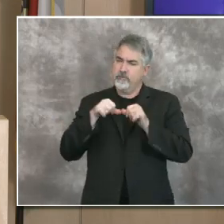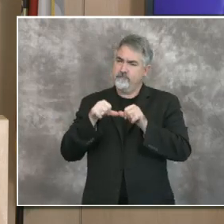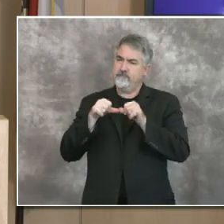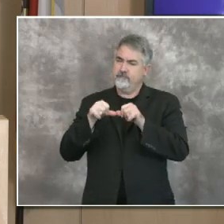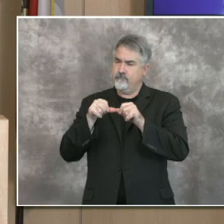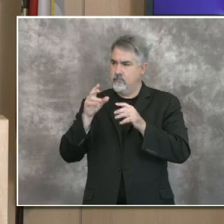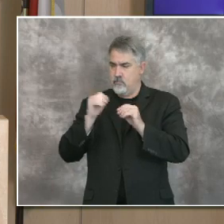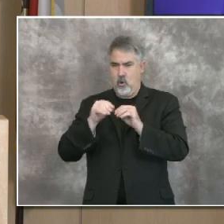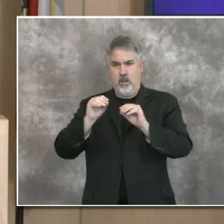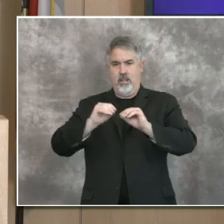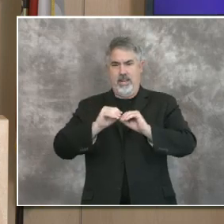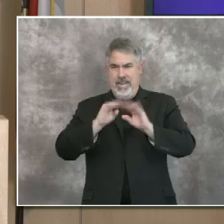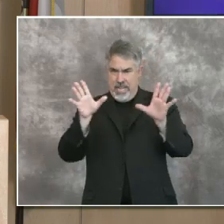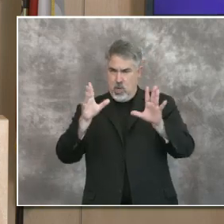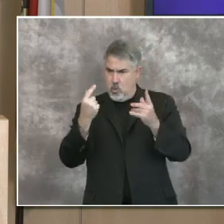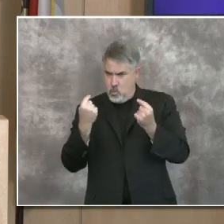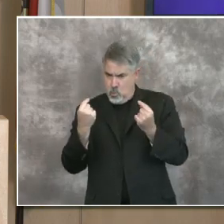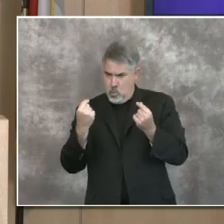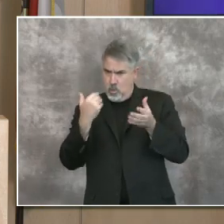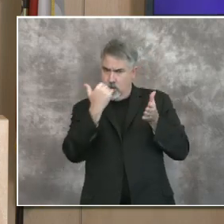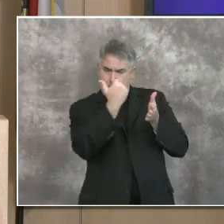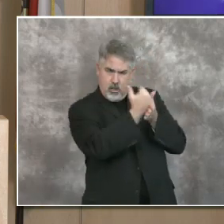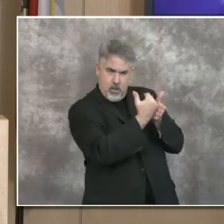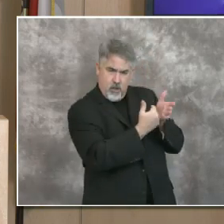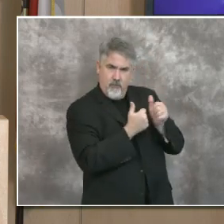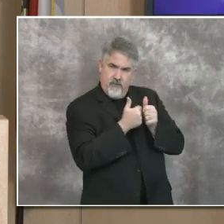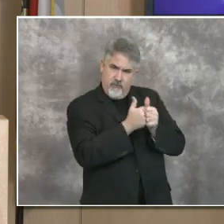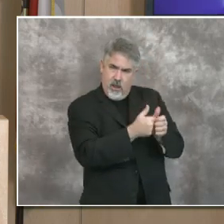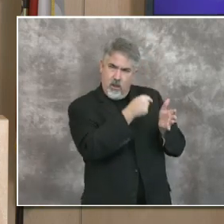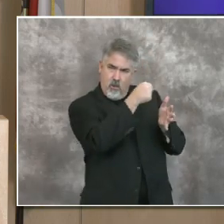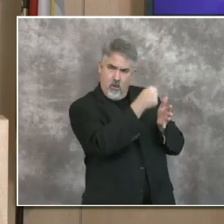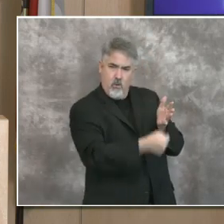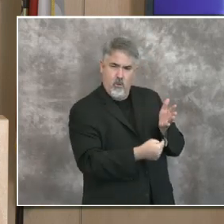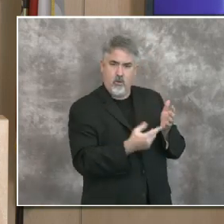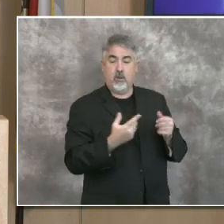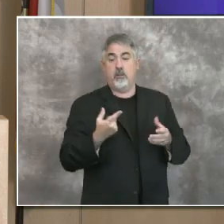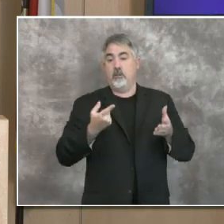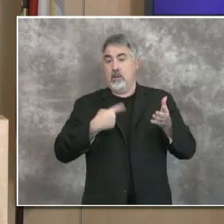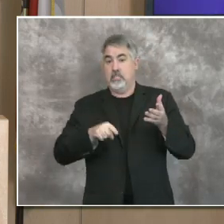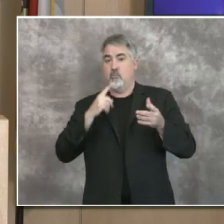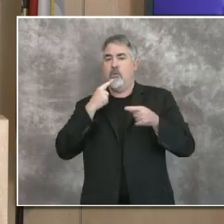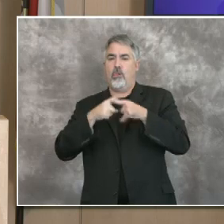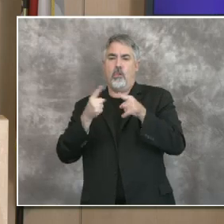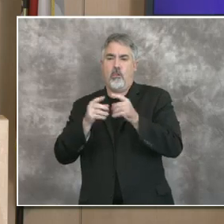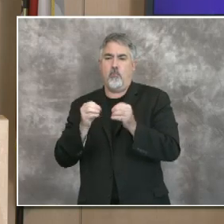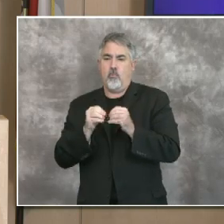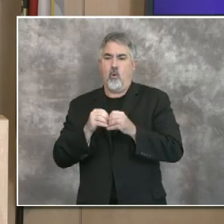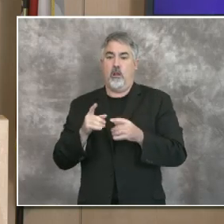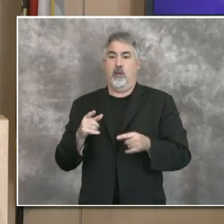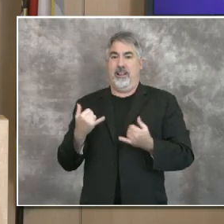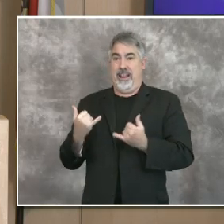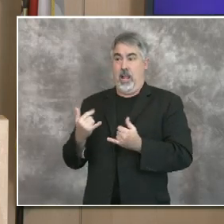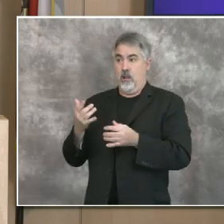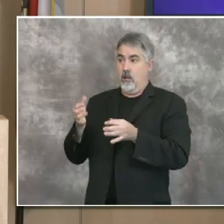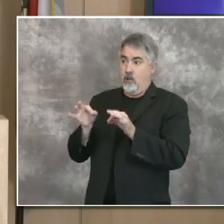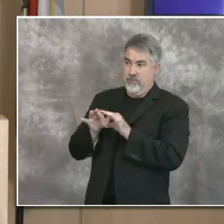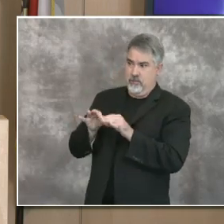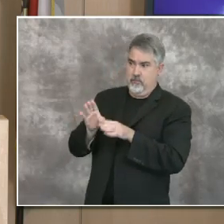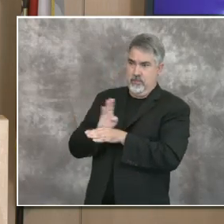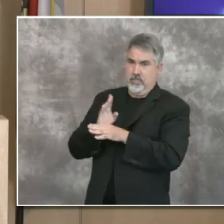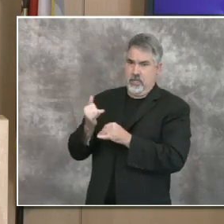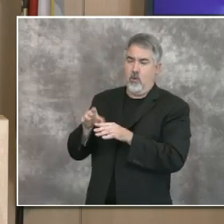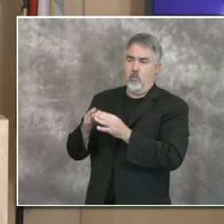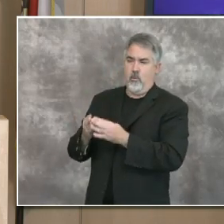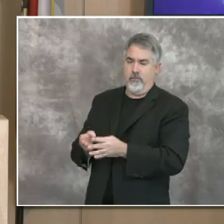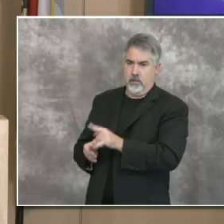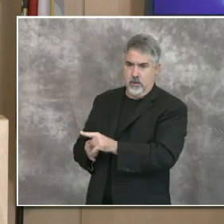possible framework around what all essential businesses should be doing and what all non-essential businesses should be planning to do at the